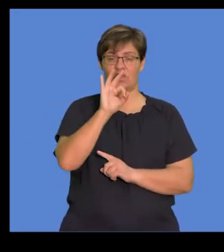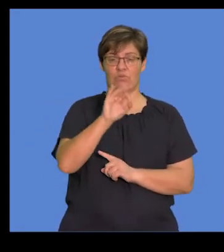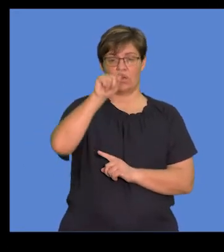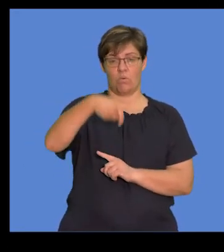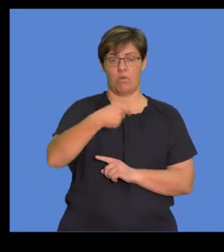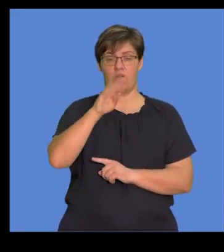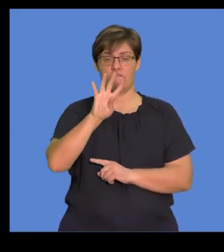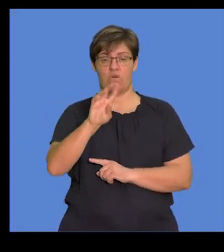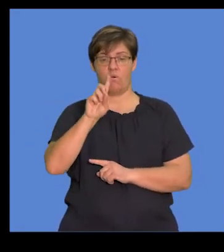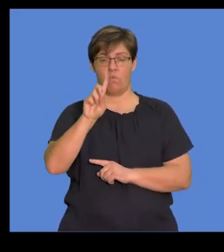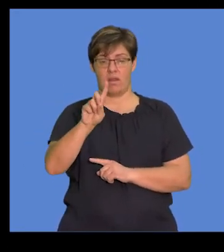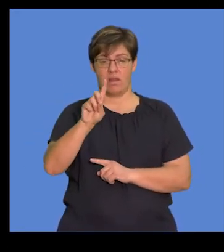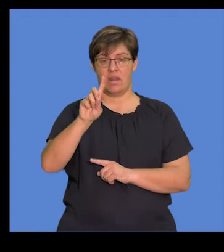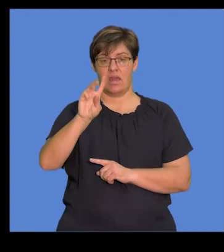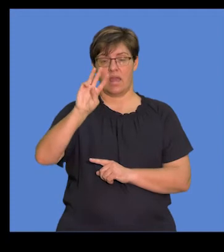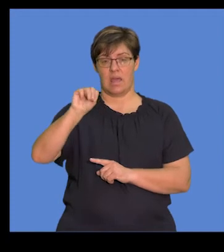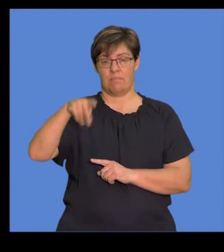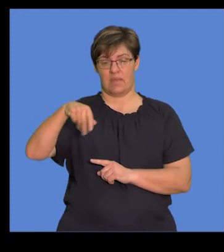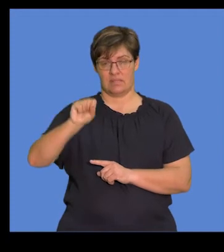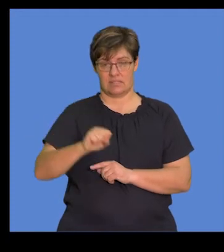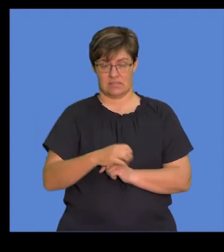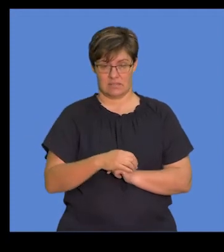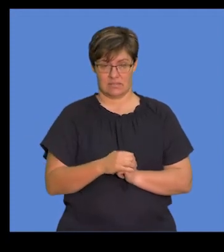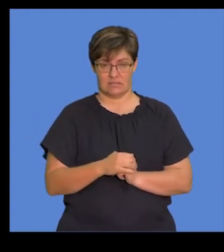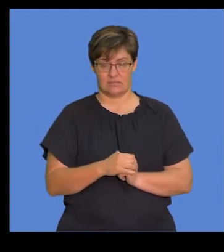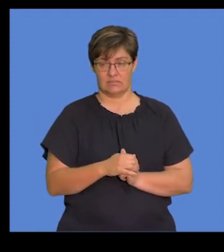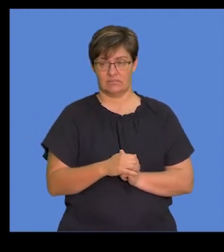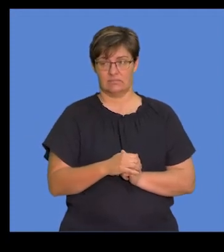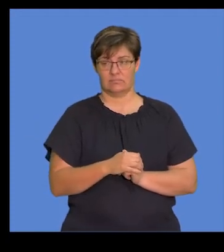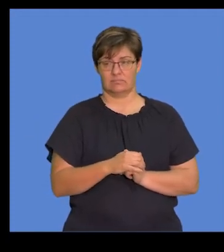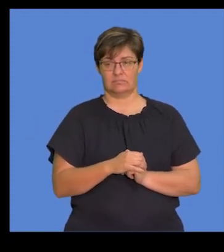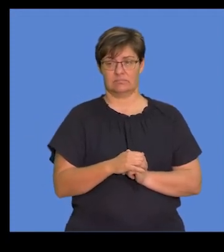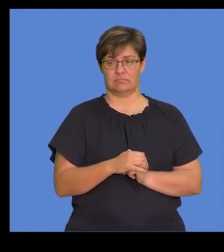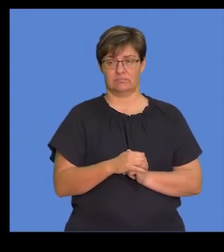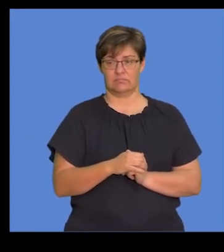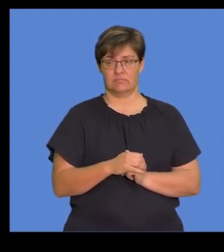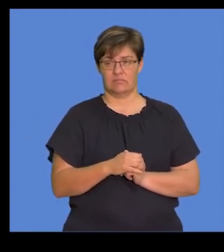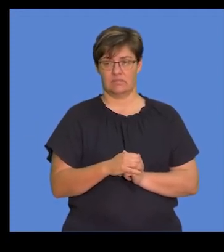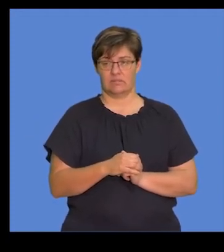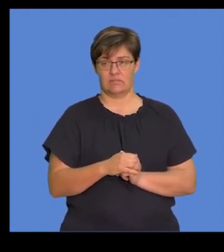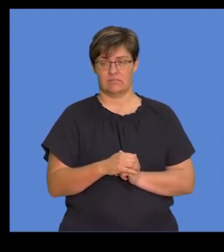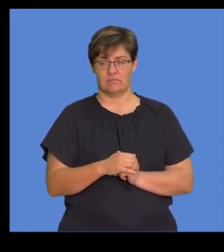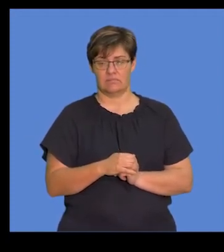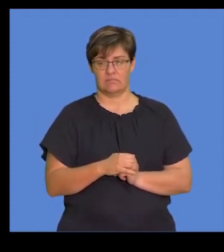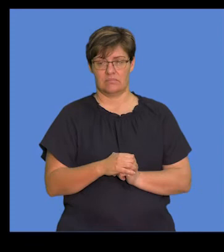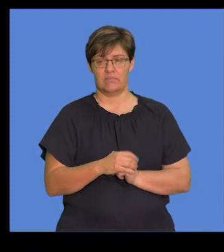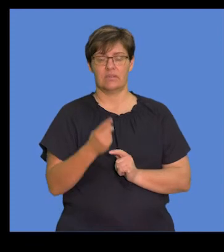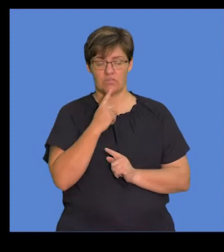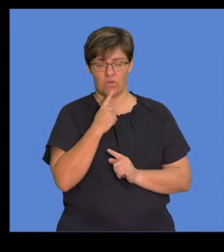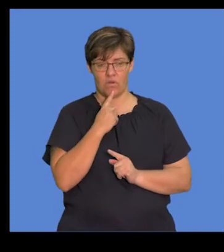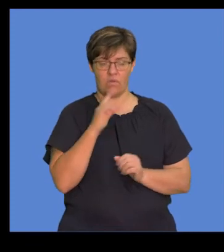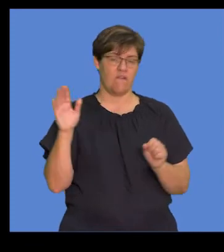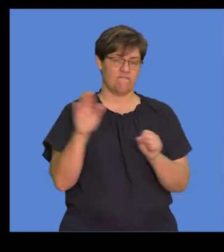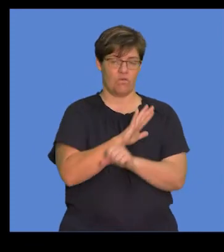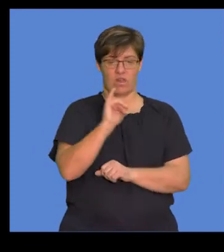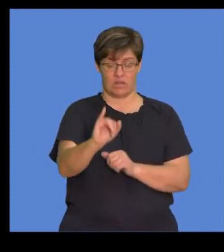is 3,41 amperes, right? So that gives us 3,41 amperes.